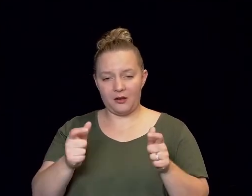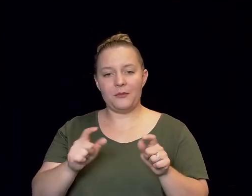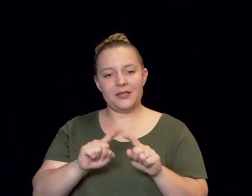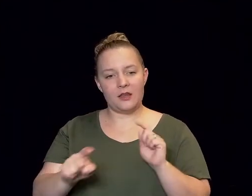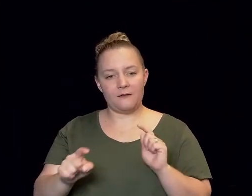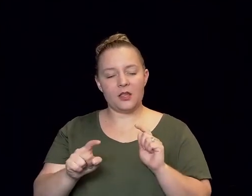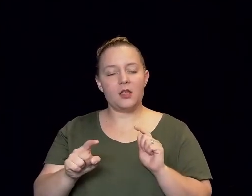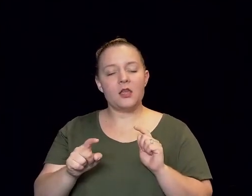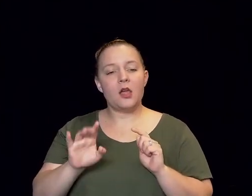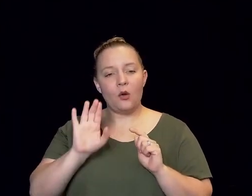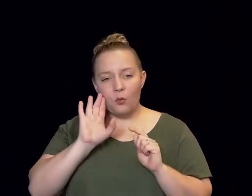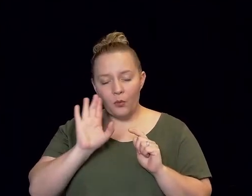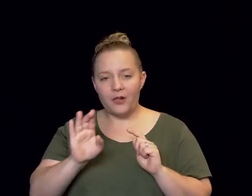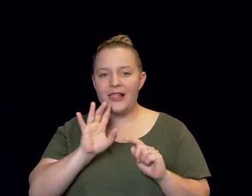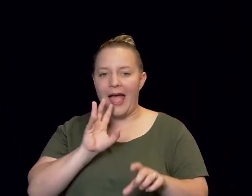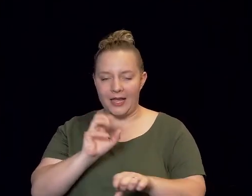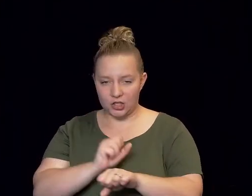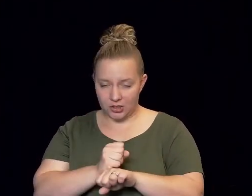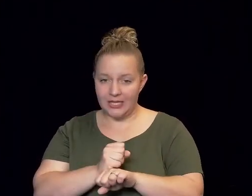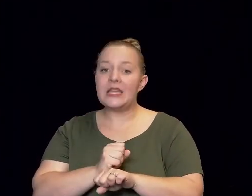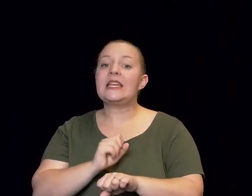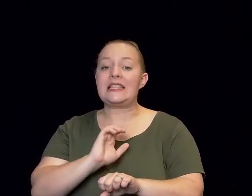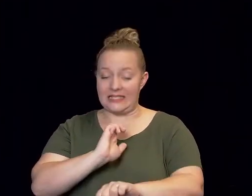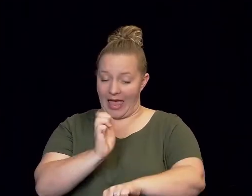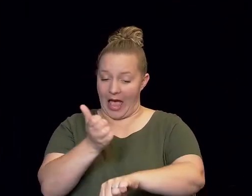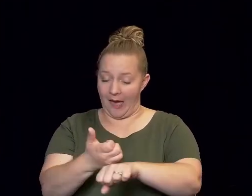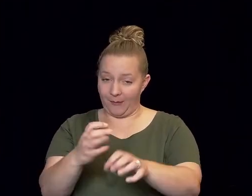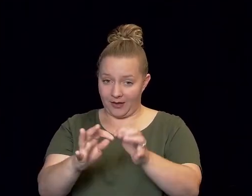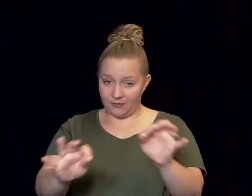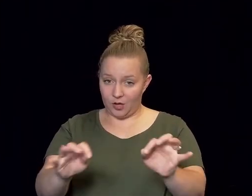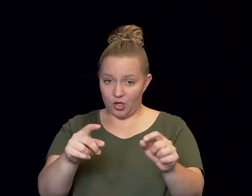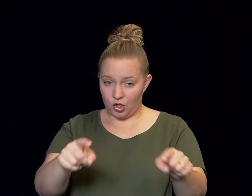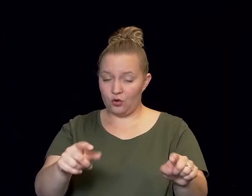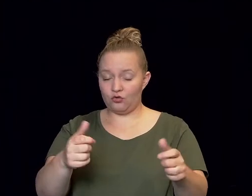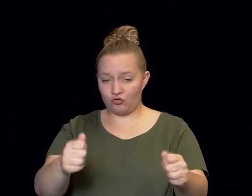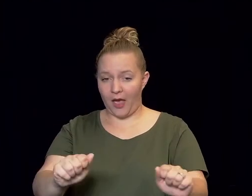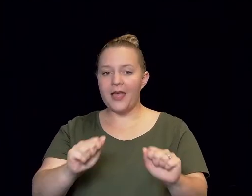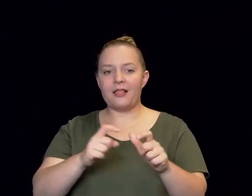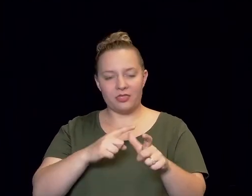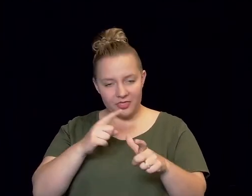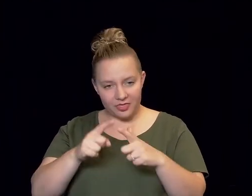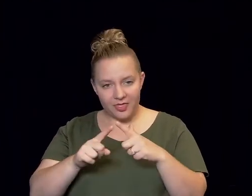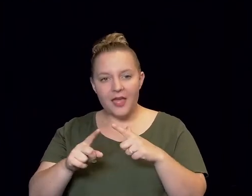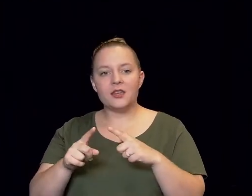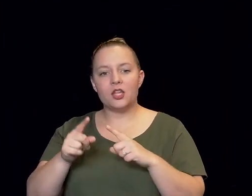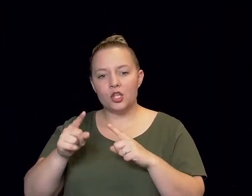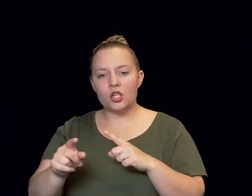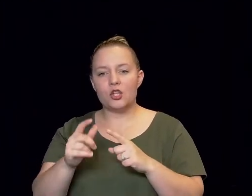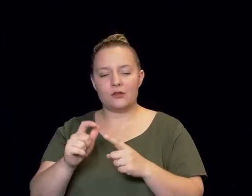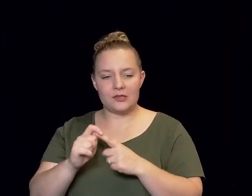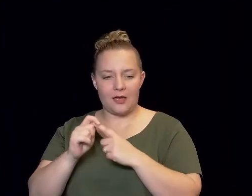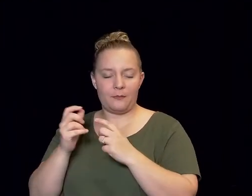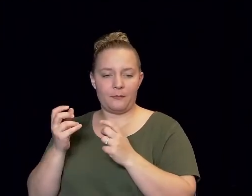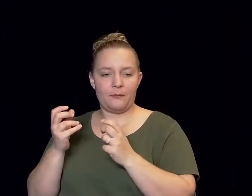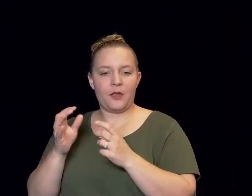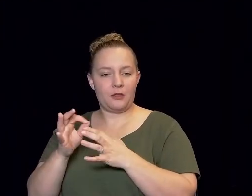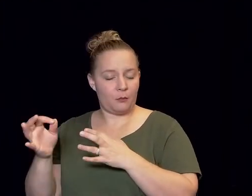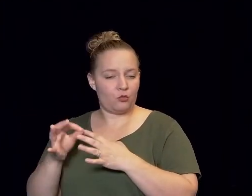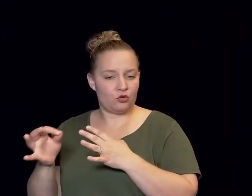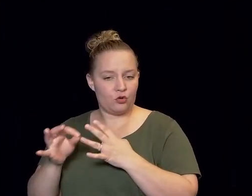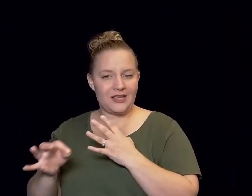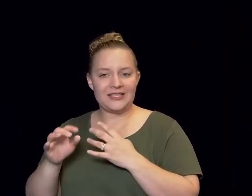We're actually going to set up the expression. You're going to try it and then select the multiple choice answer that is